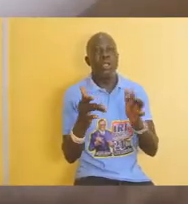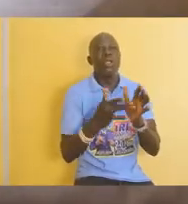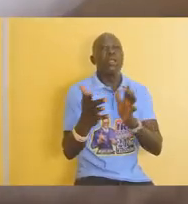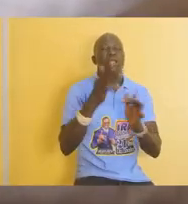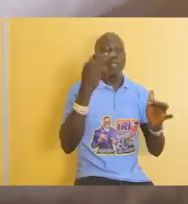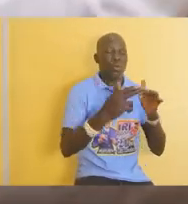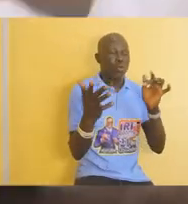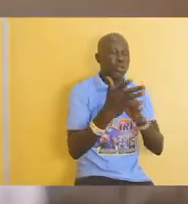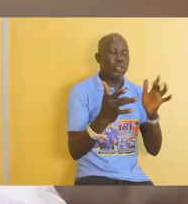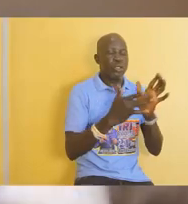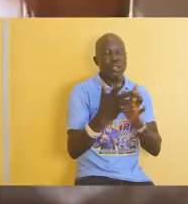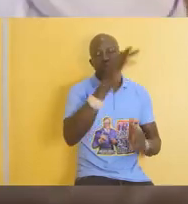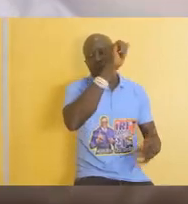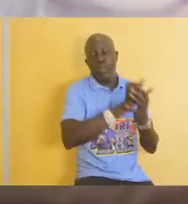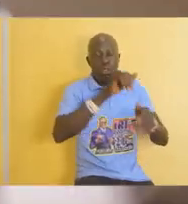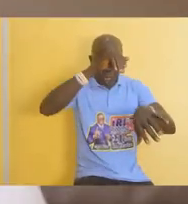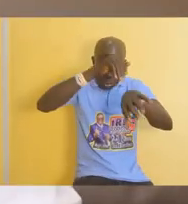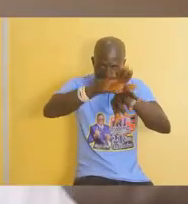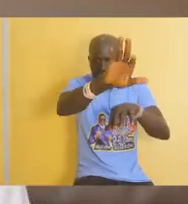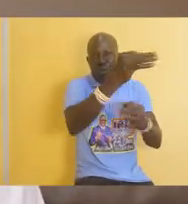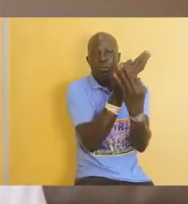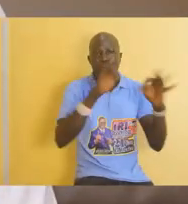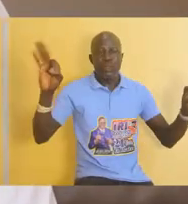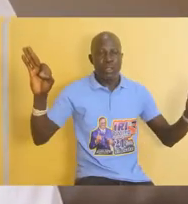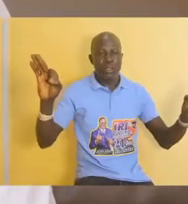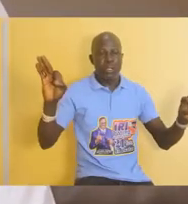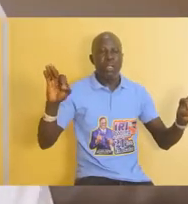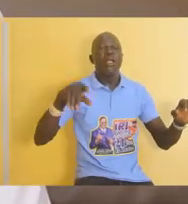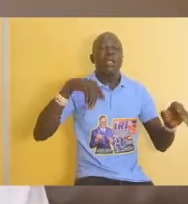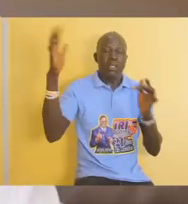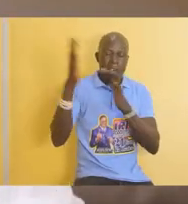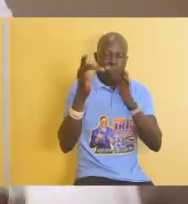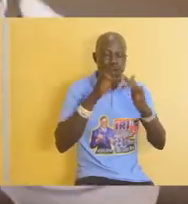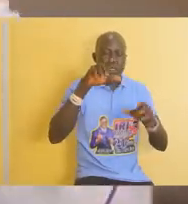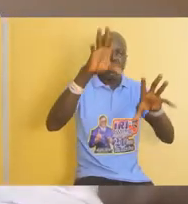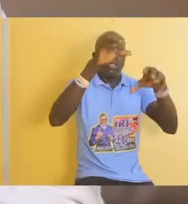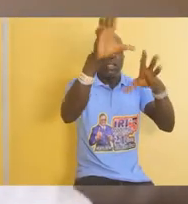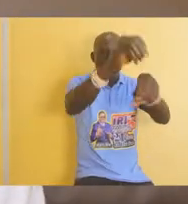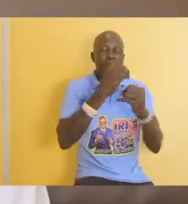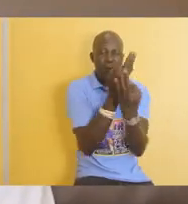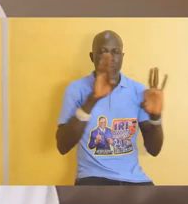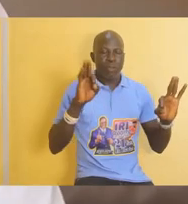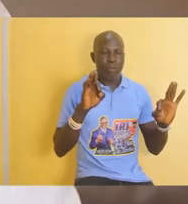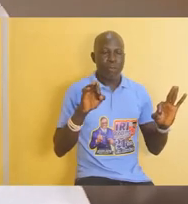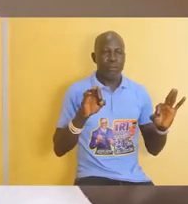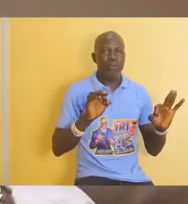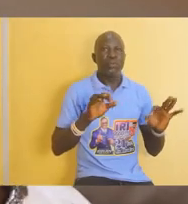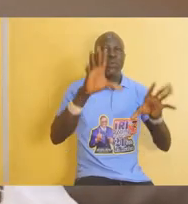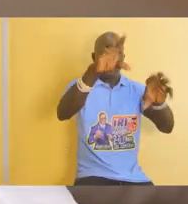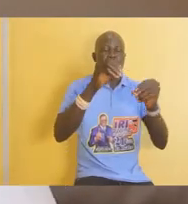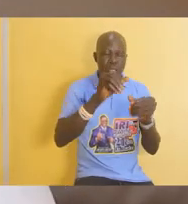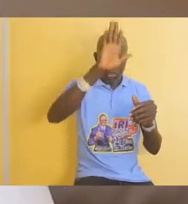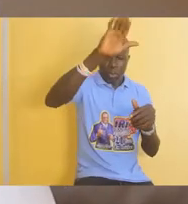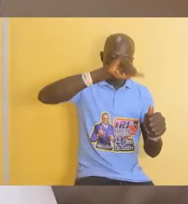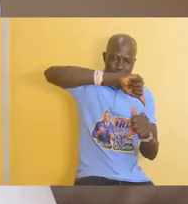Lórúkọ Jésù. A tú ọ sílẹ̀. Lórúkọ Jésù. O yà bá ẹ̀tú sílẹ̀. Get your oil